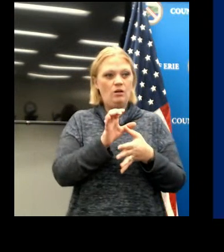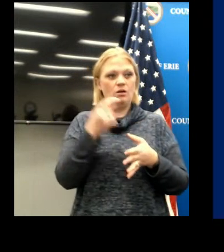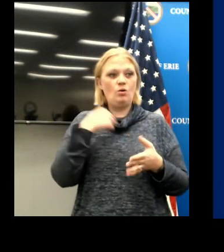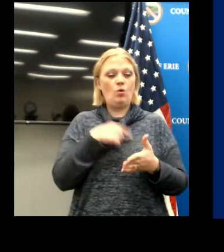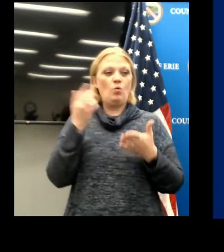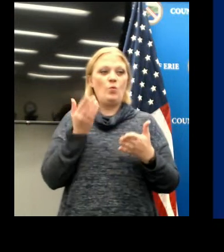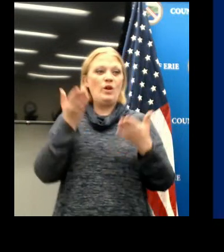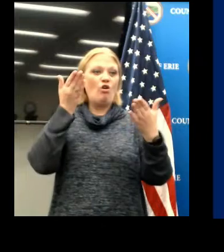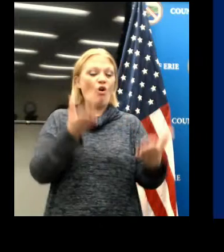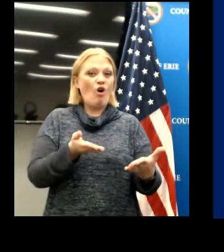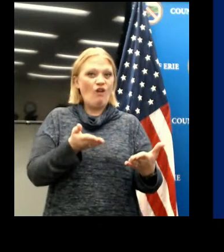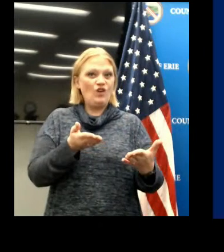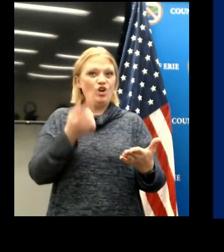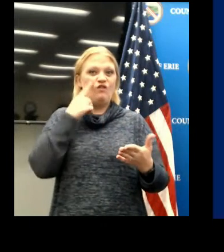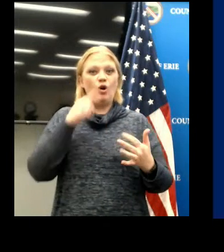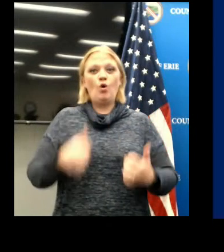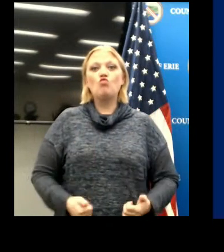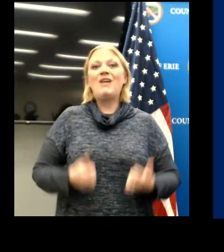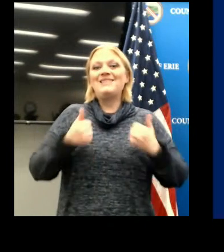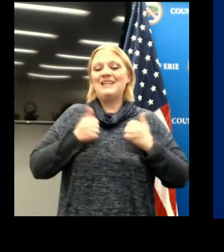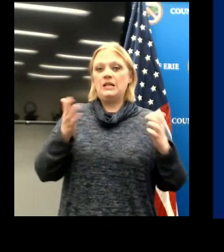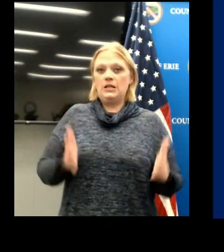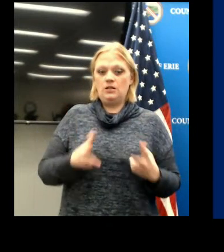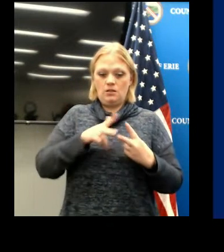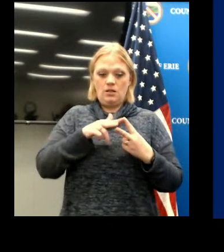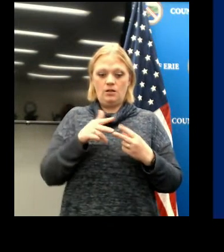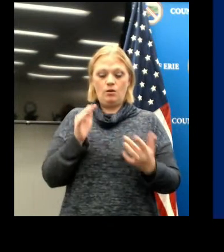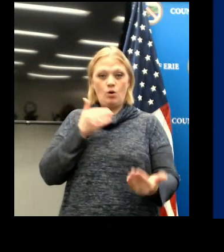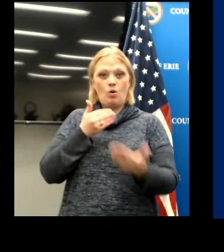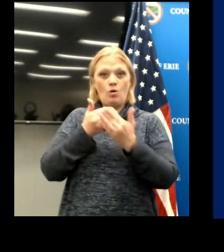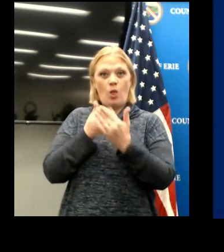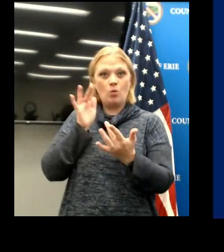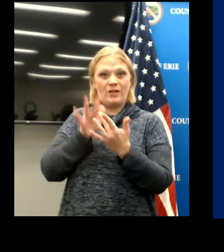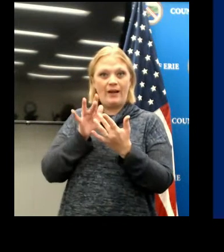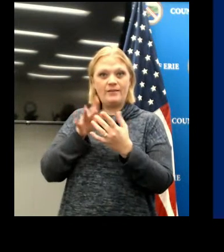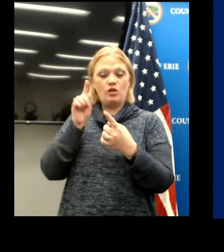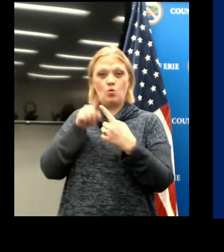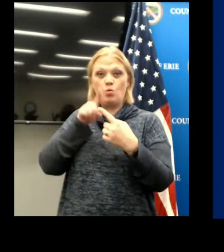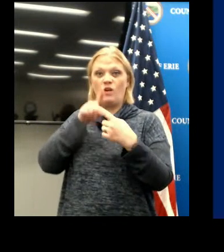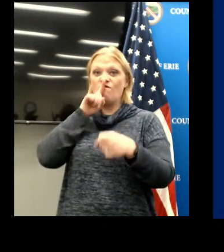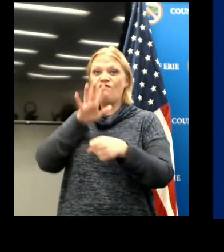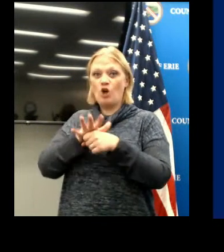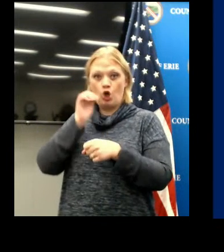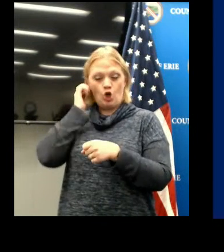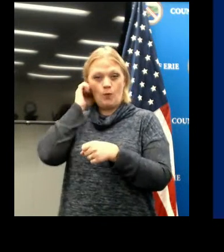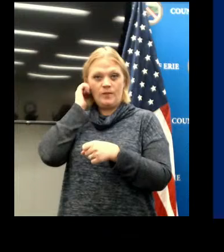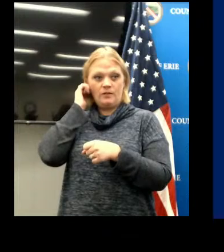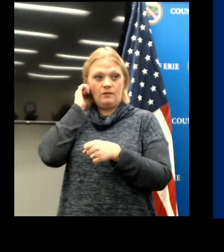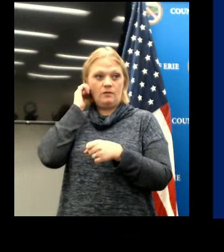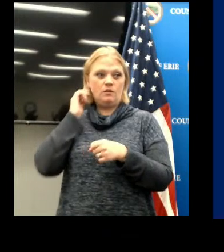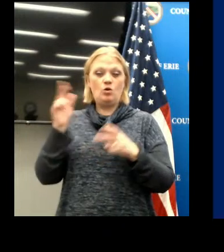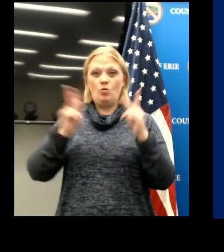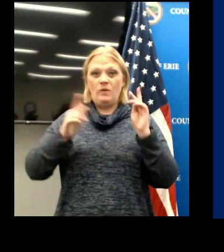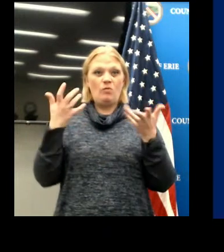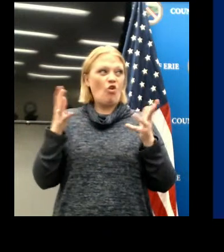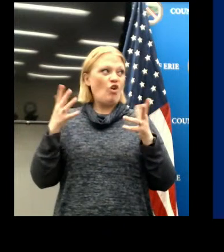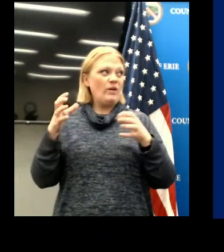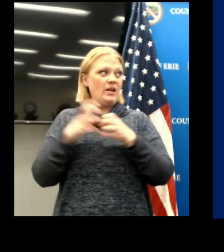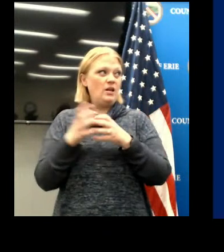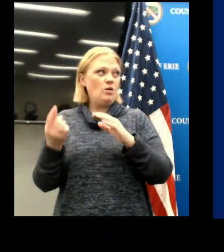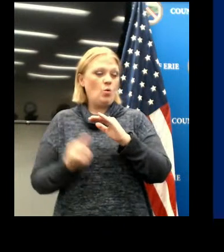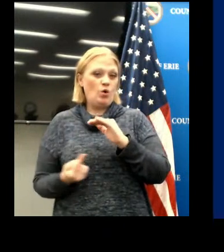offering COVID-19 for residents who are either close contacts to a confirmed case, so people who are already under